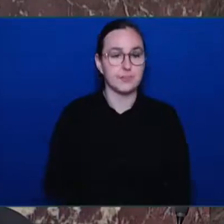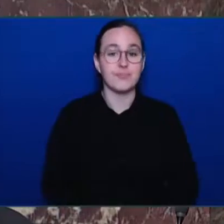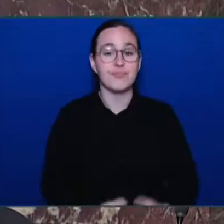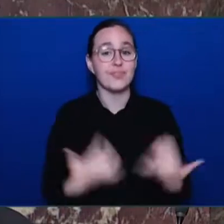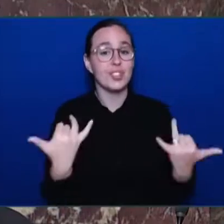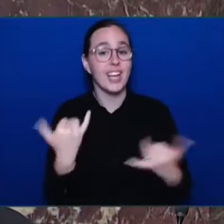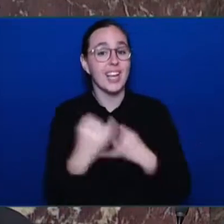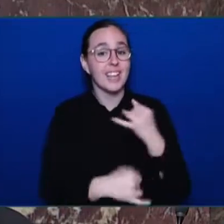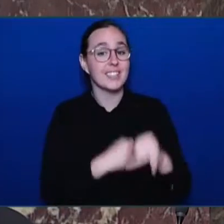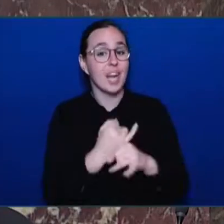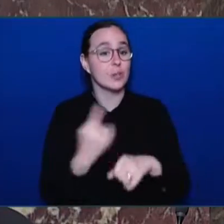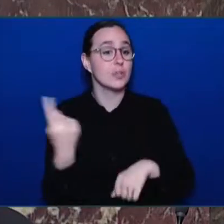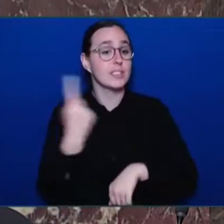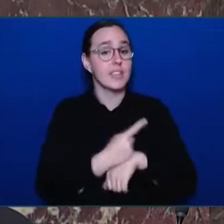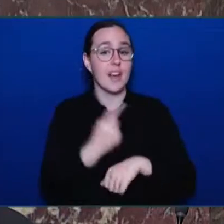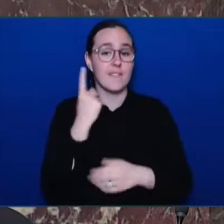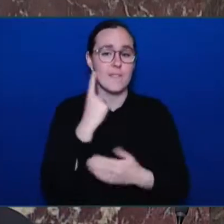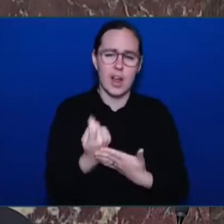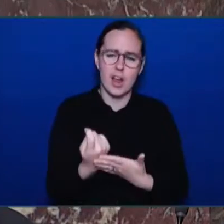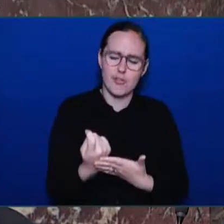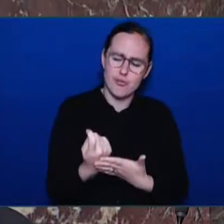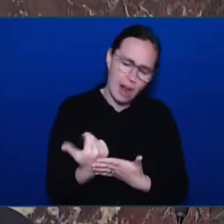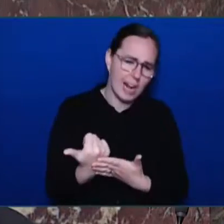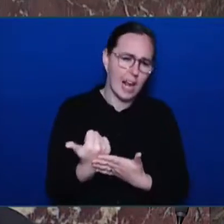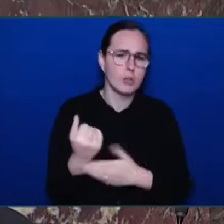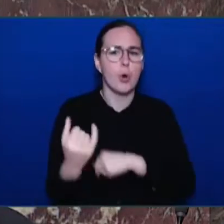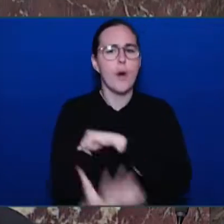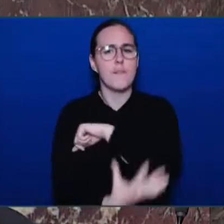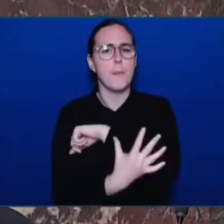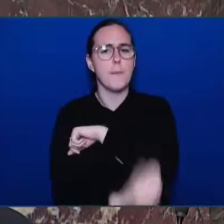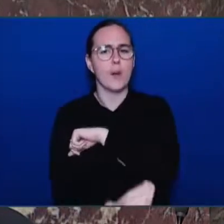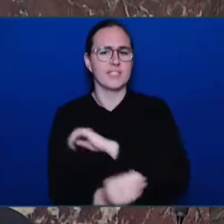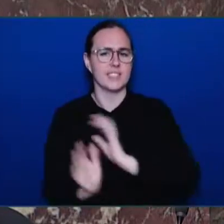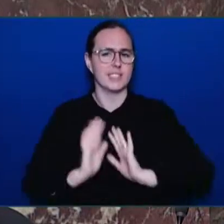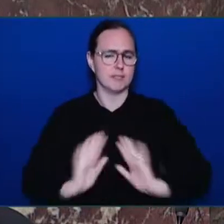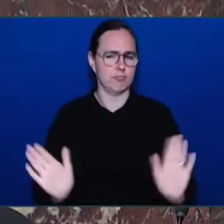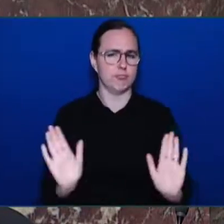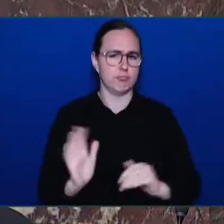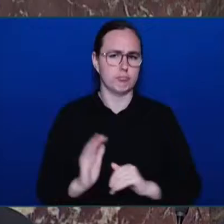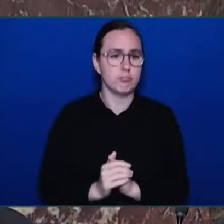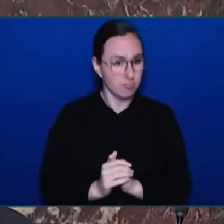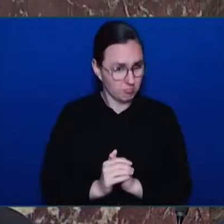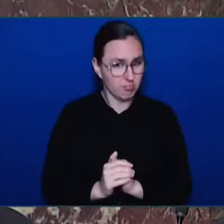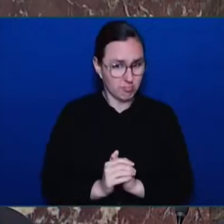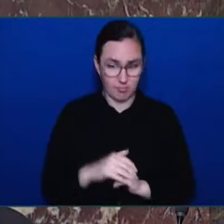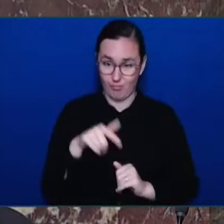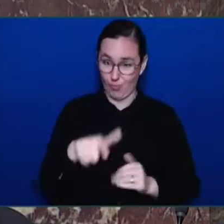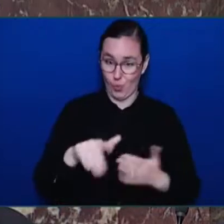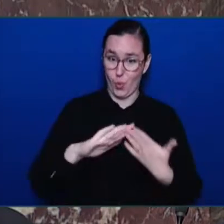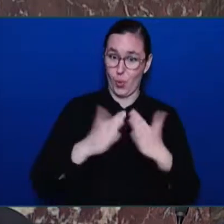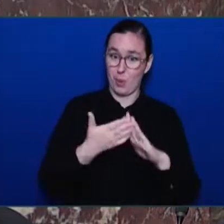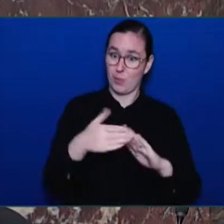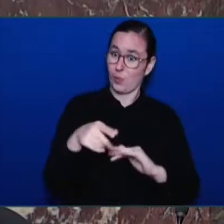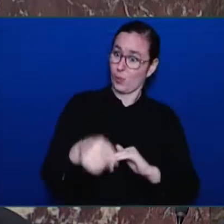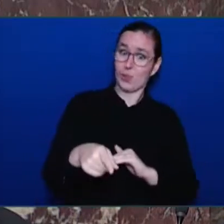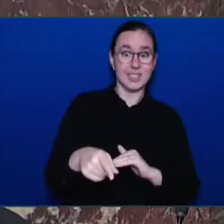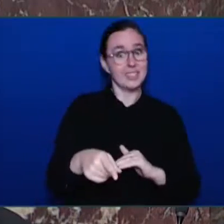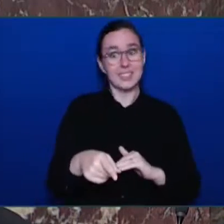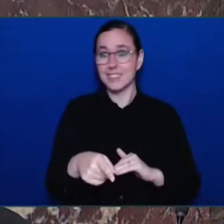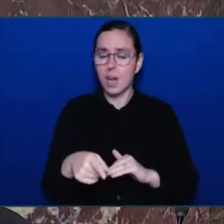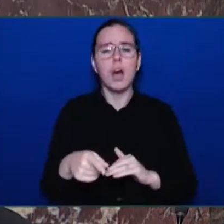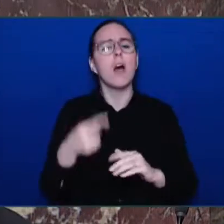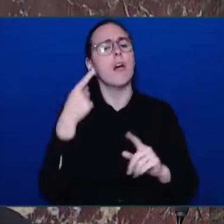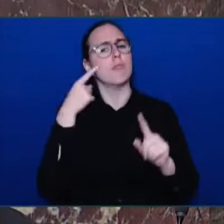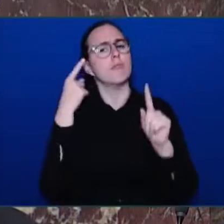a total entire community to end poverty. We must also acknowledge the significant amount of work that remains to be done to improve